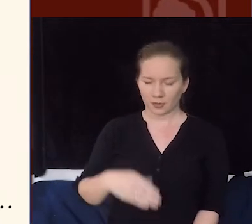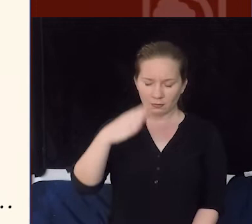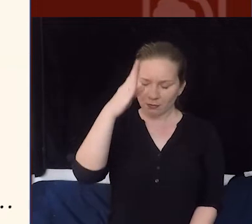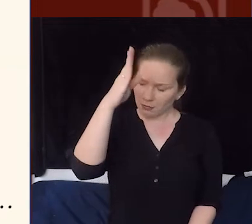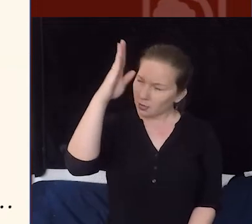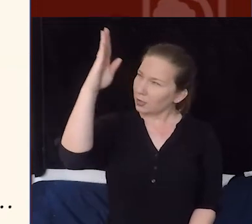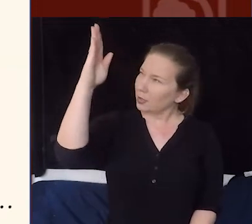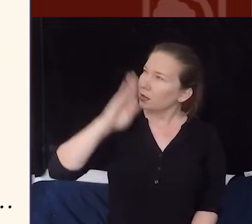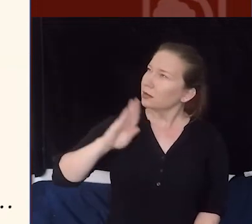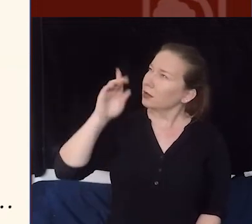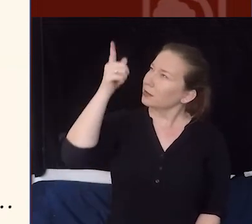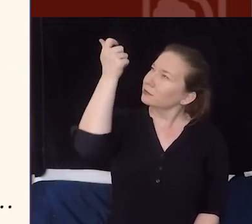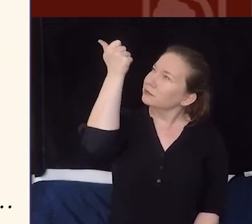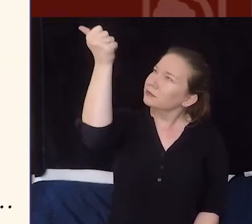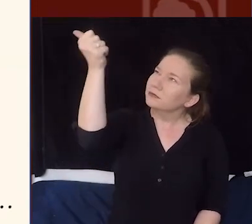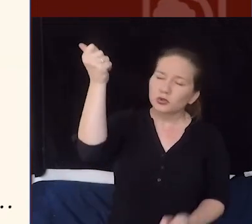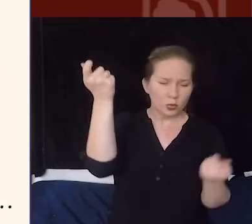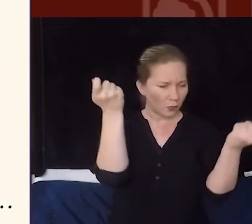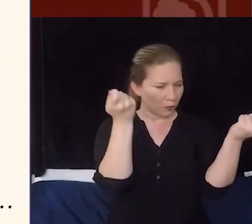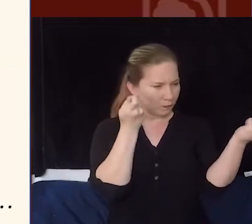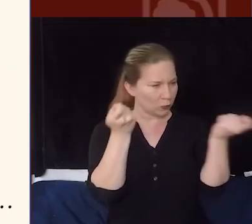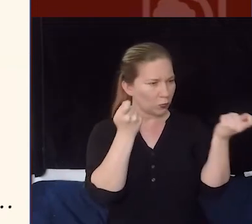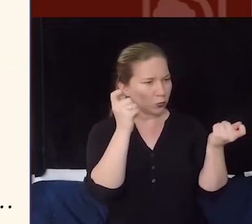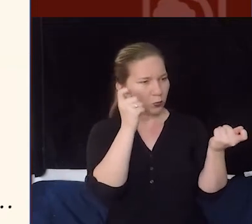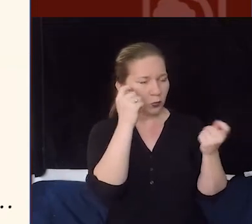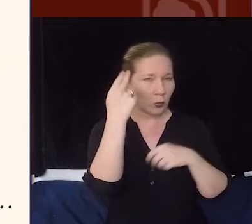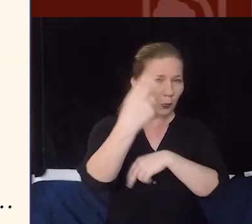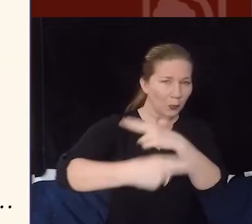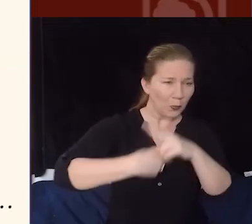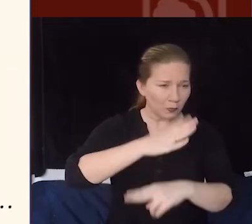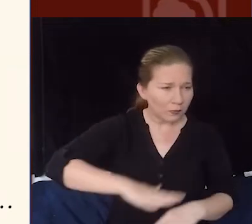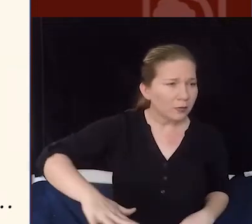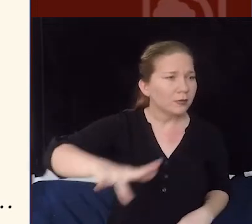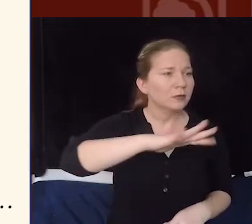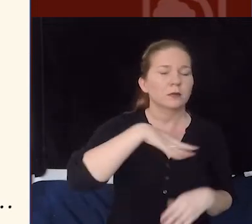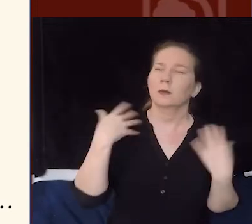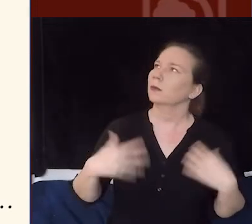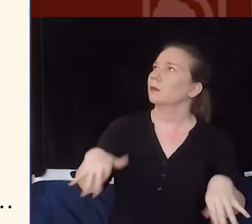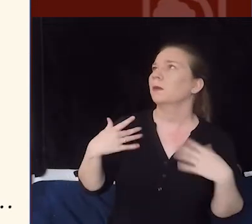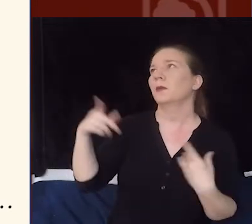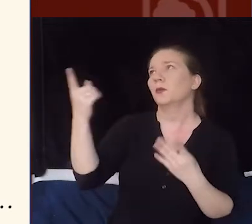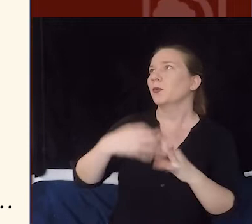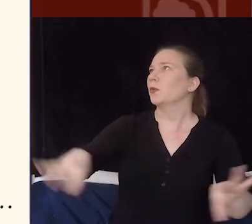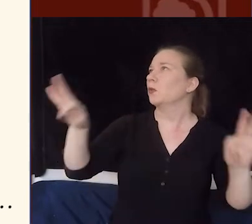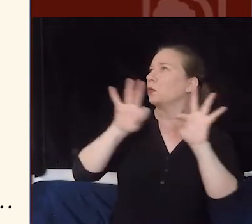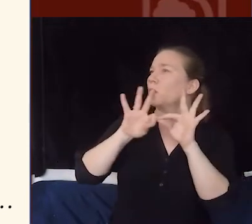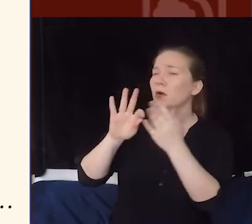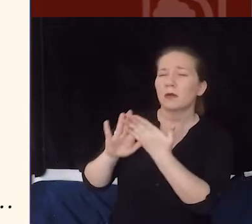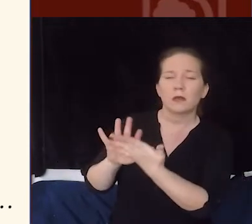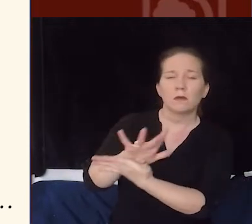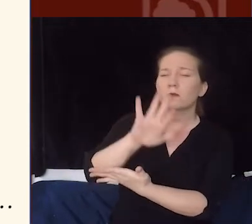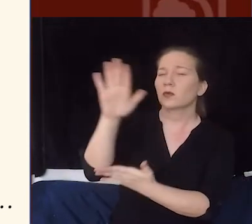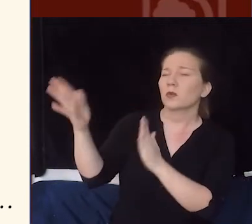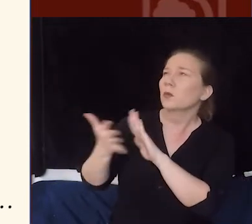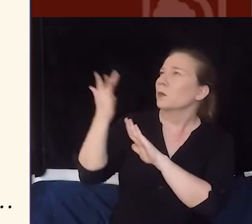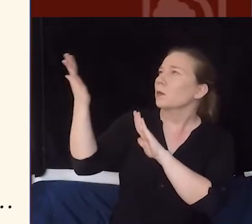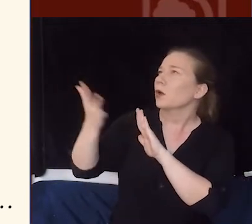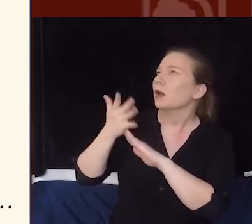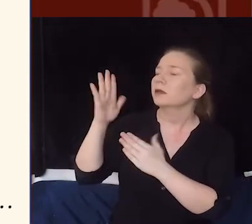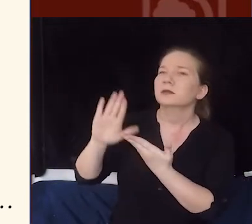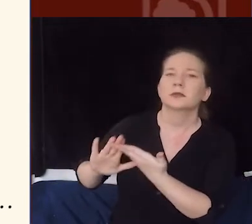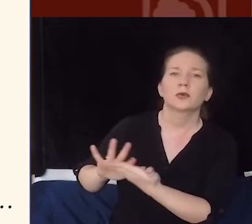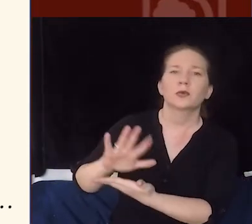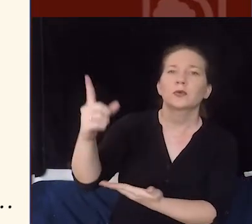God of all power, ruler of the universe, you are worthy of glory and praise. Glory to